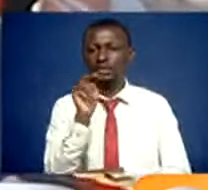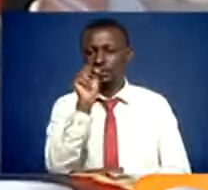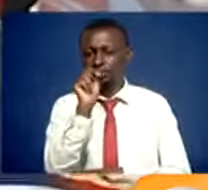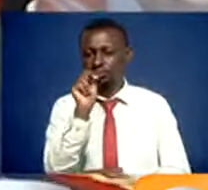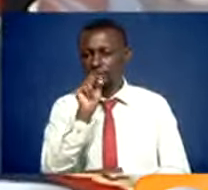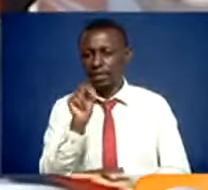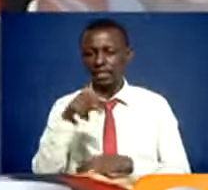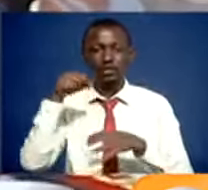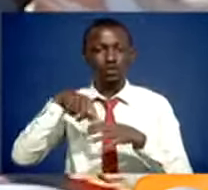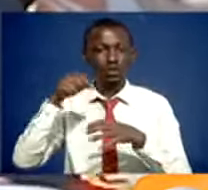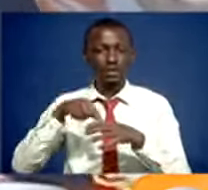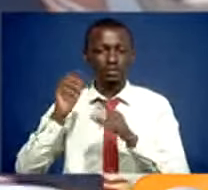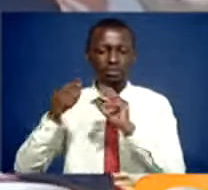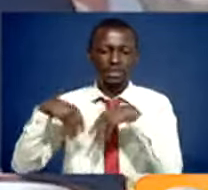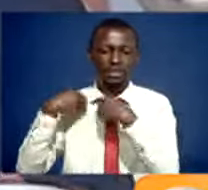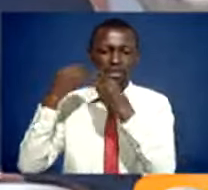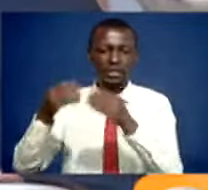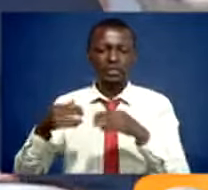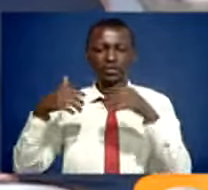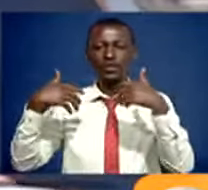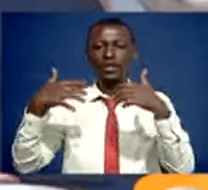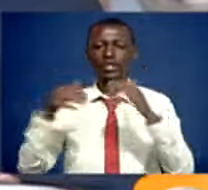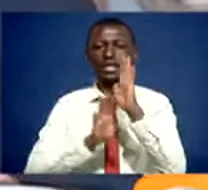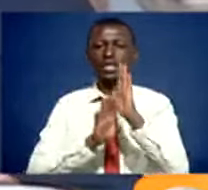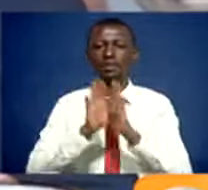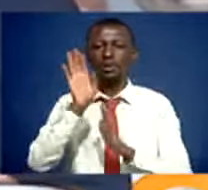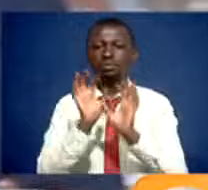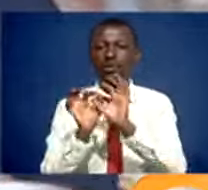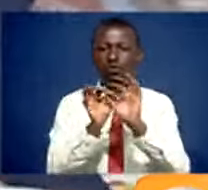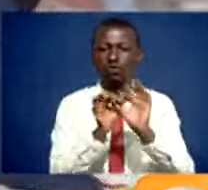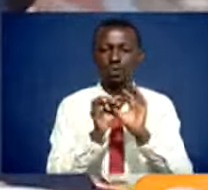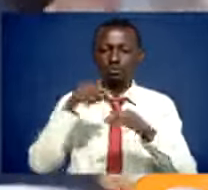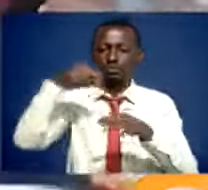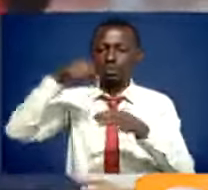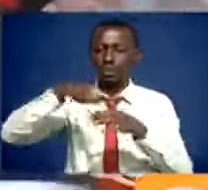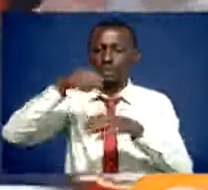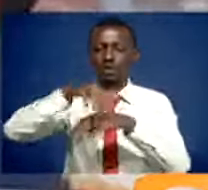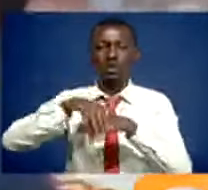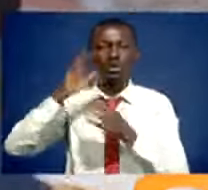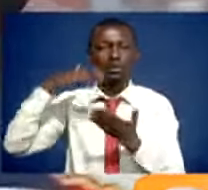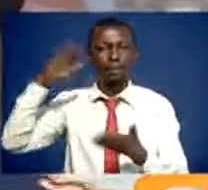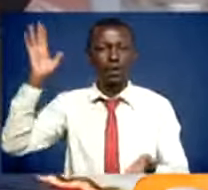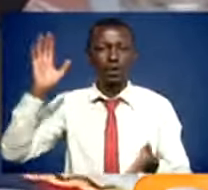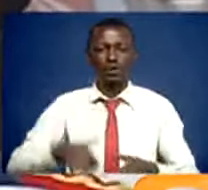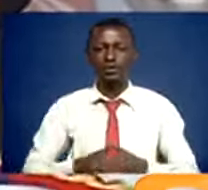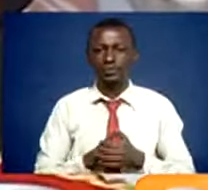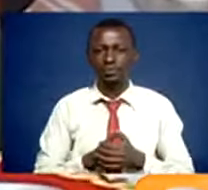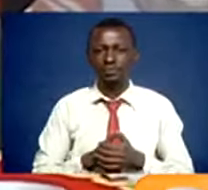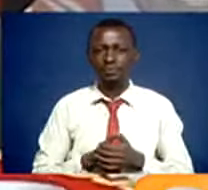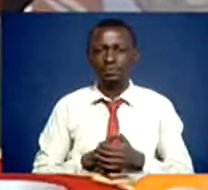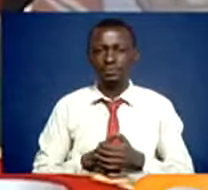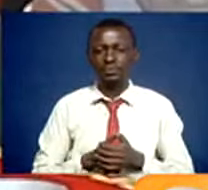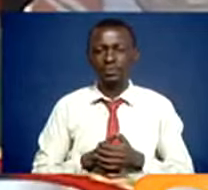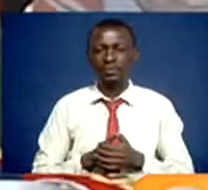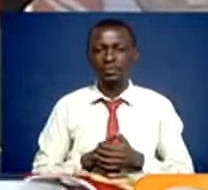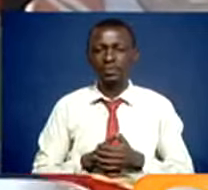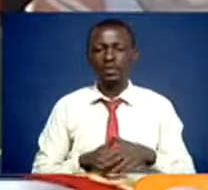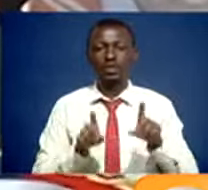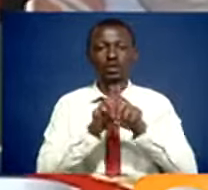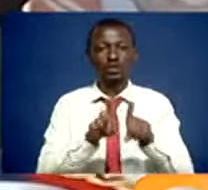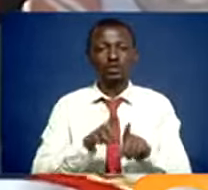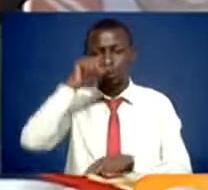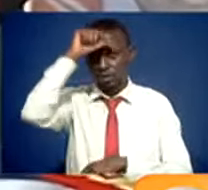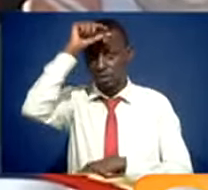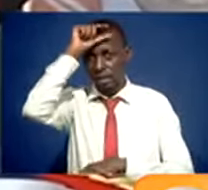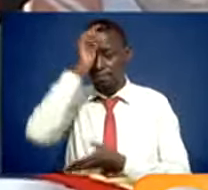to the Agricultural Development Corporation for seed multiplication. Additionally, the government, through the Agriculture